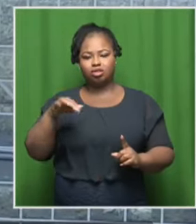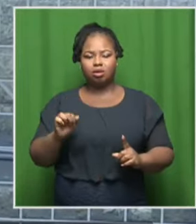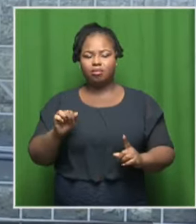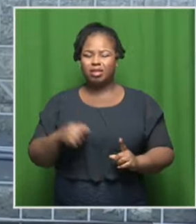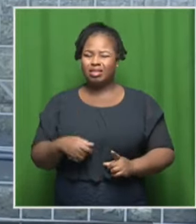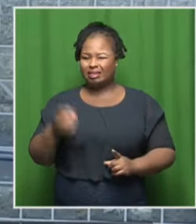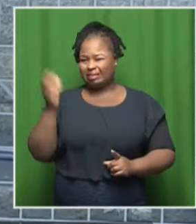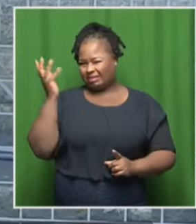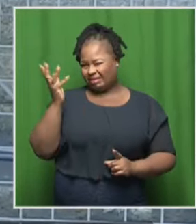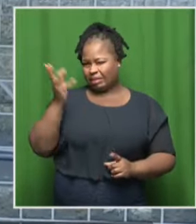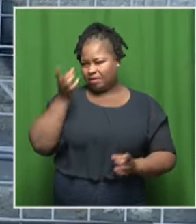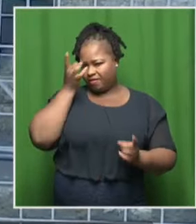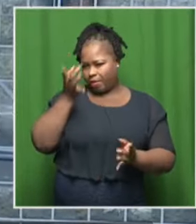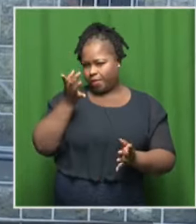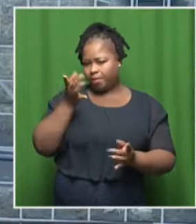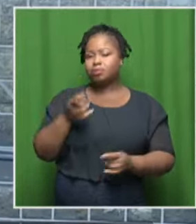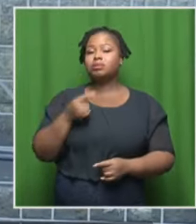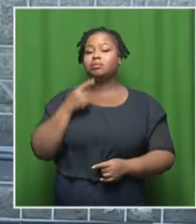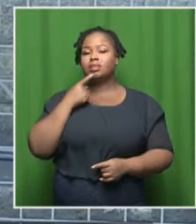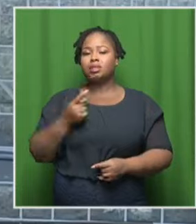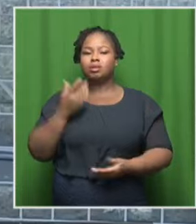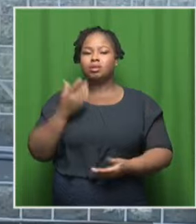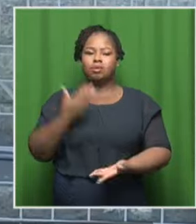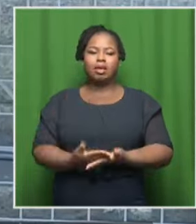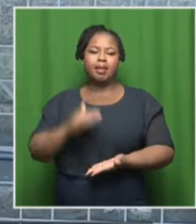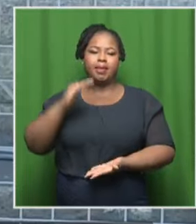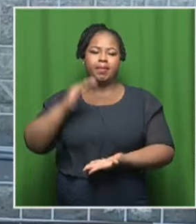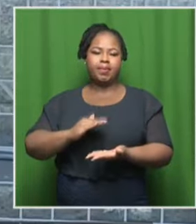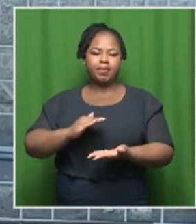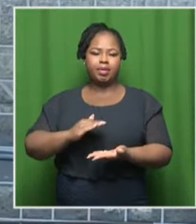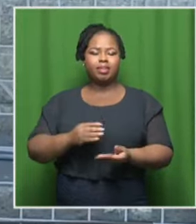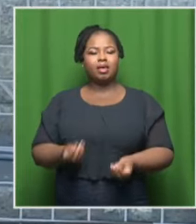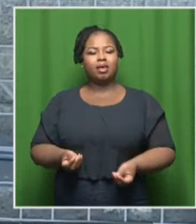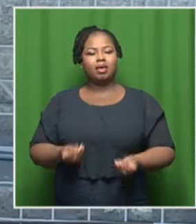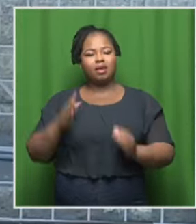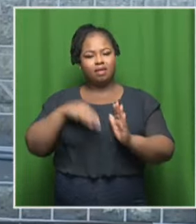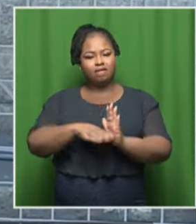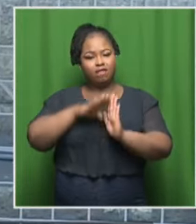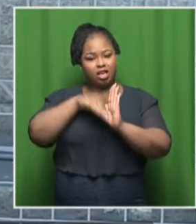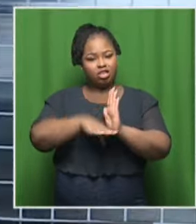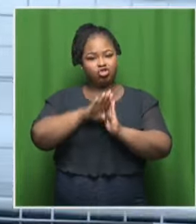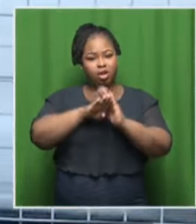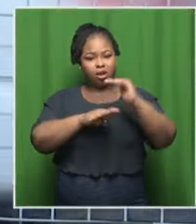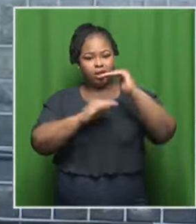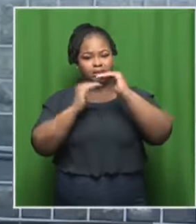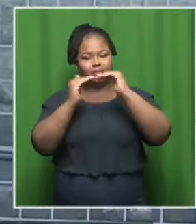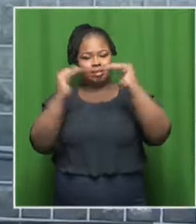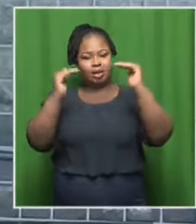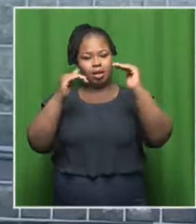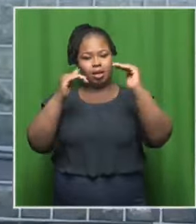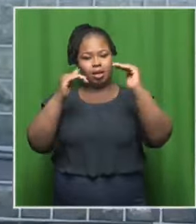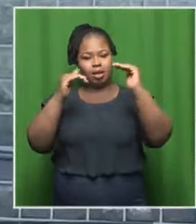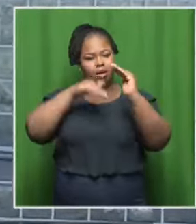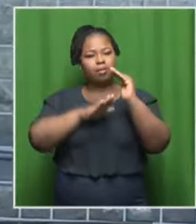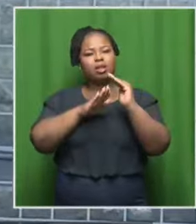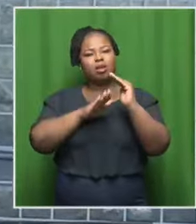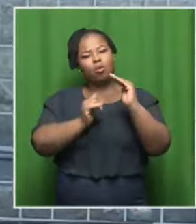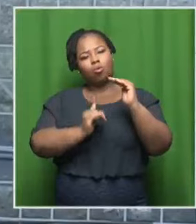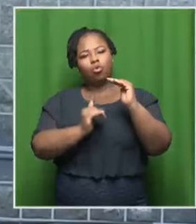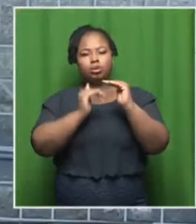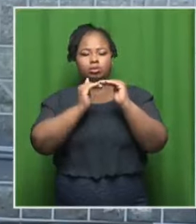lot about the possibility of reducing the inflation target band to around